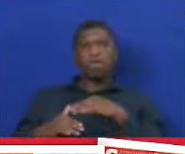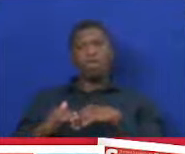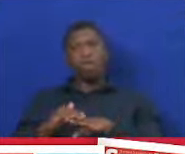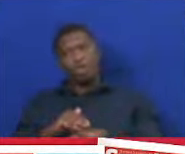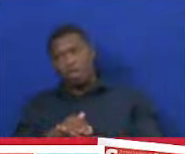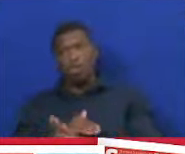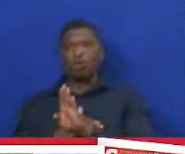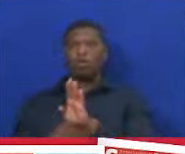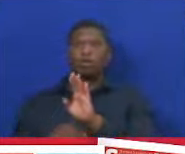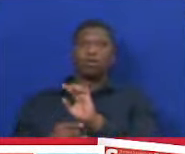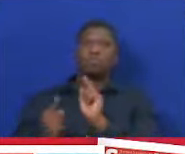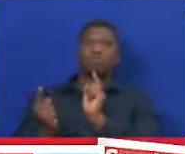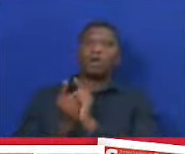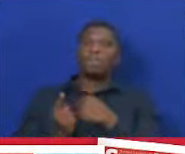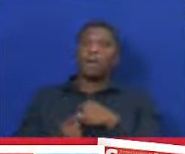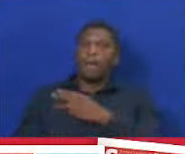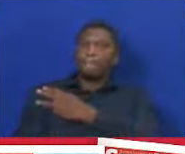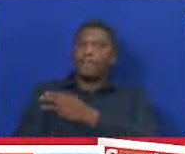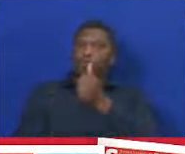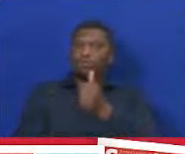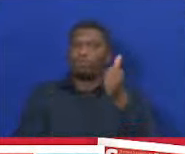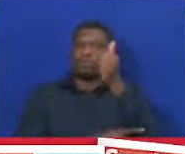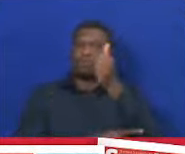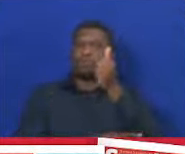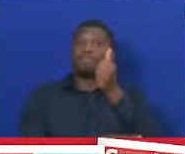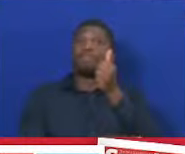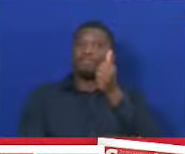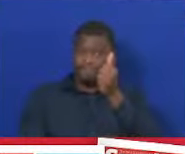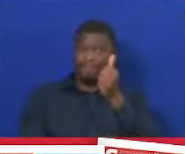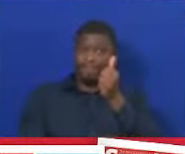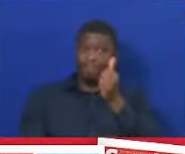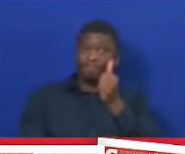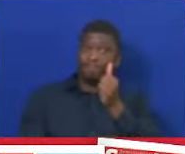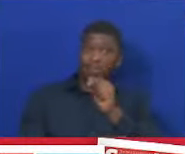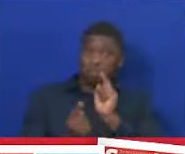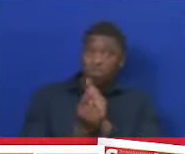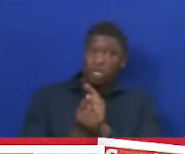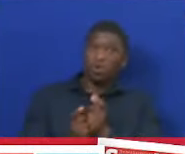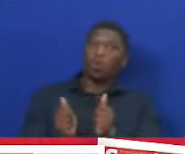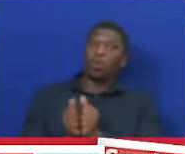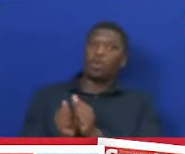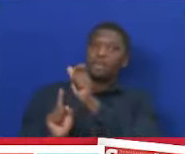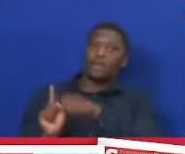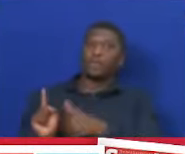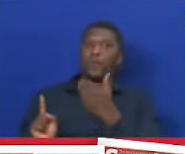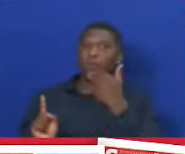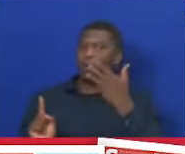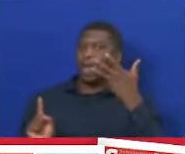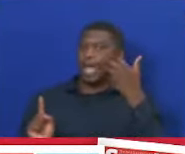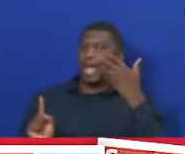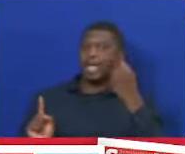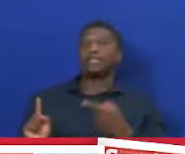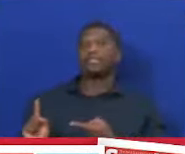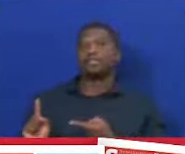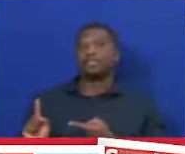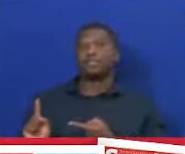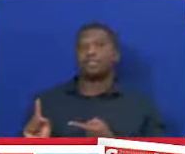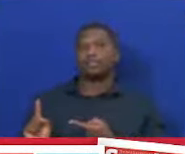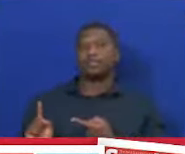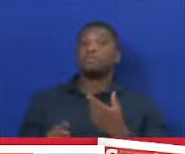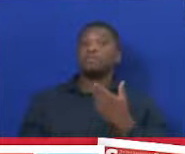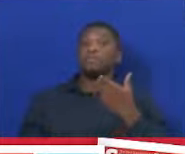a person that became known to me as Mr. Matlala, and a person who became